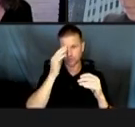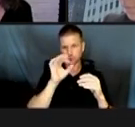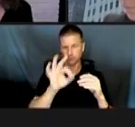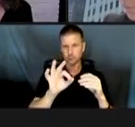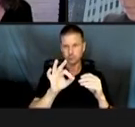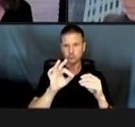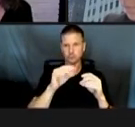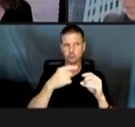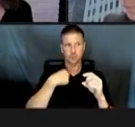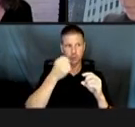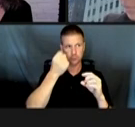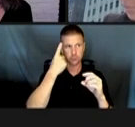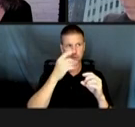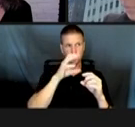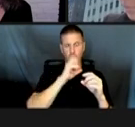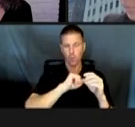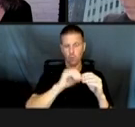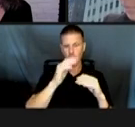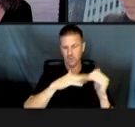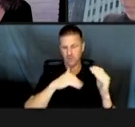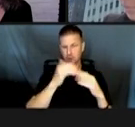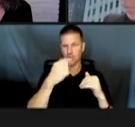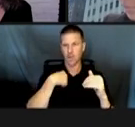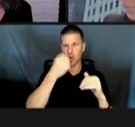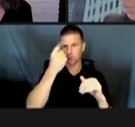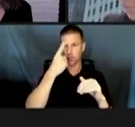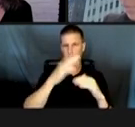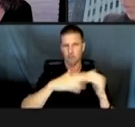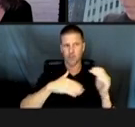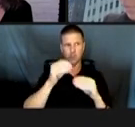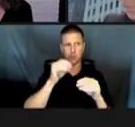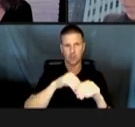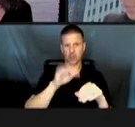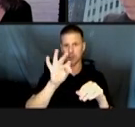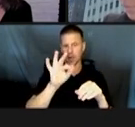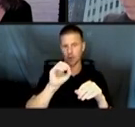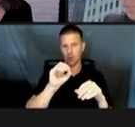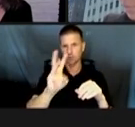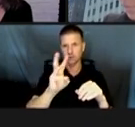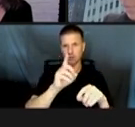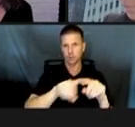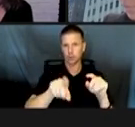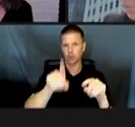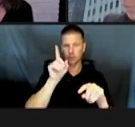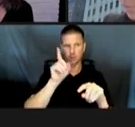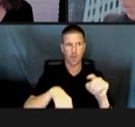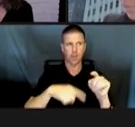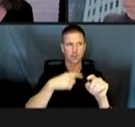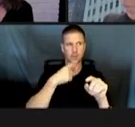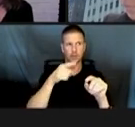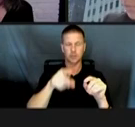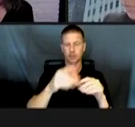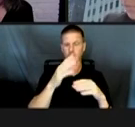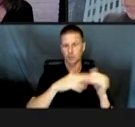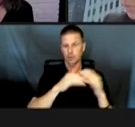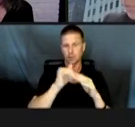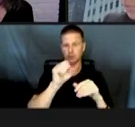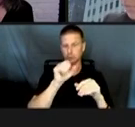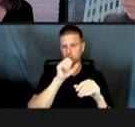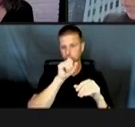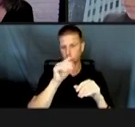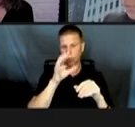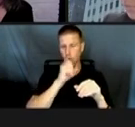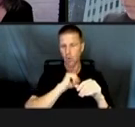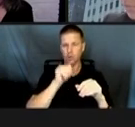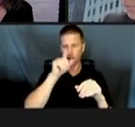I understand it's an old building, I understand that it was built in 1906, but you can't say that this building is too old, it's not for